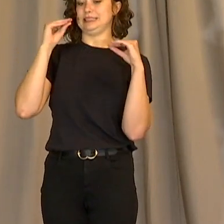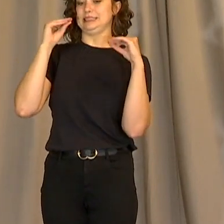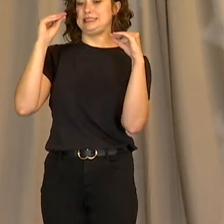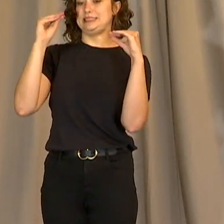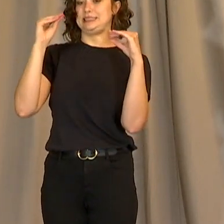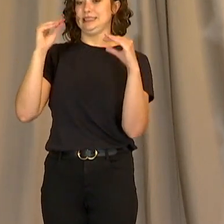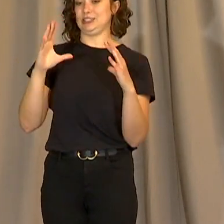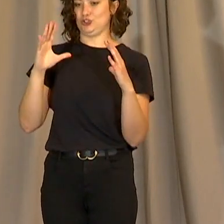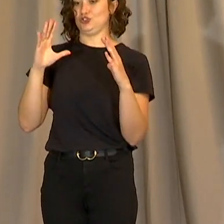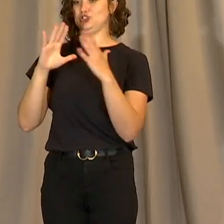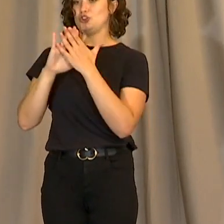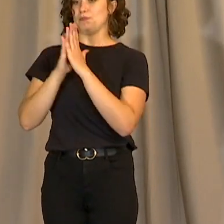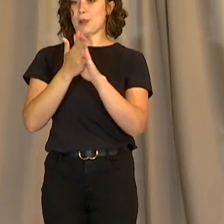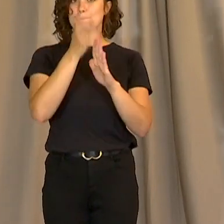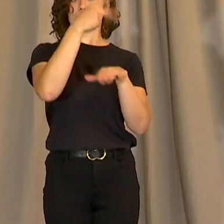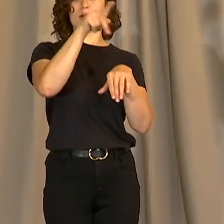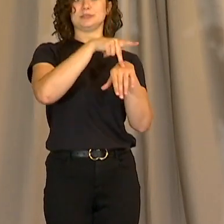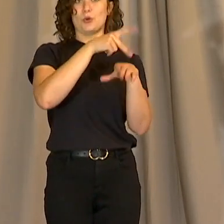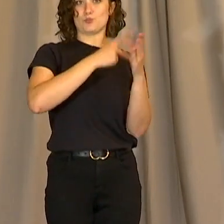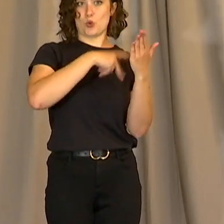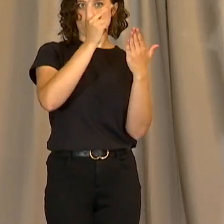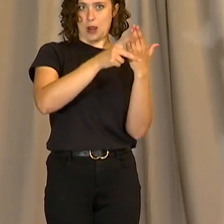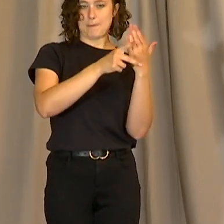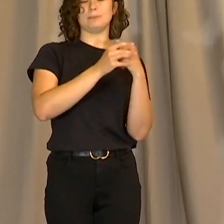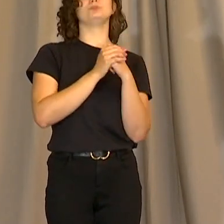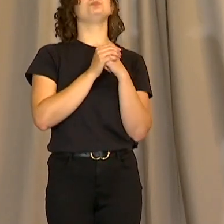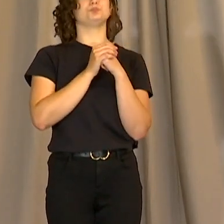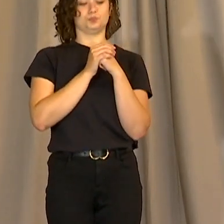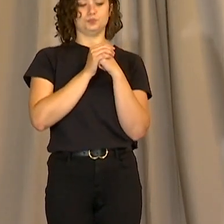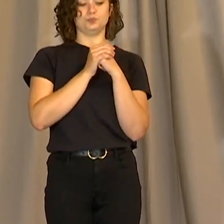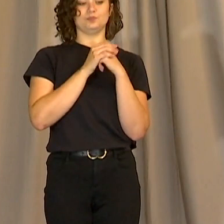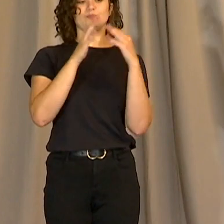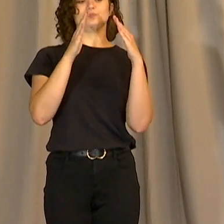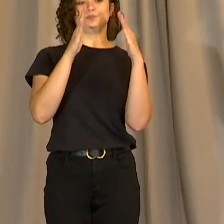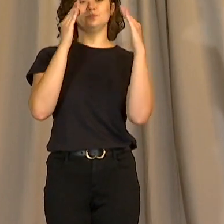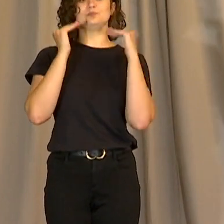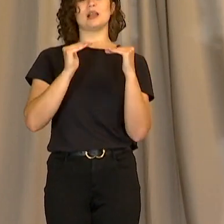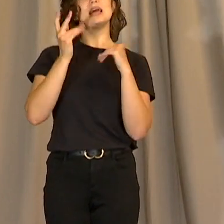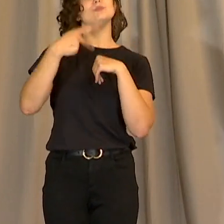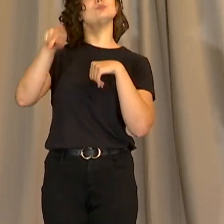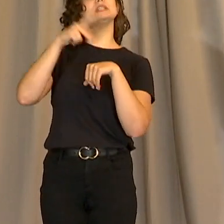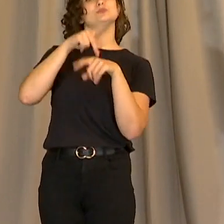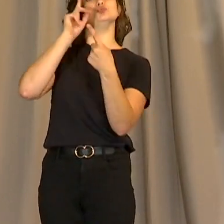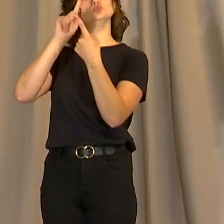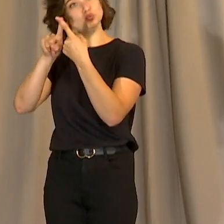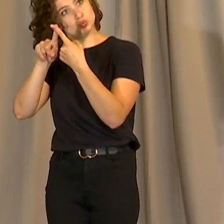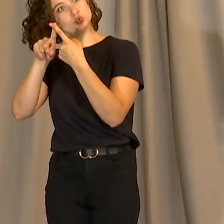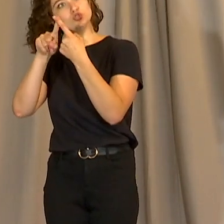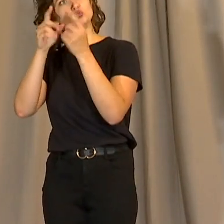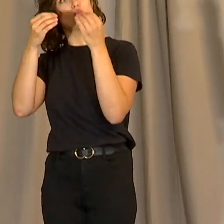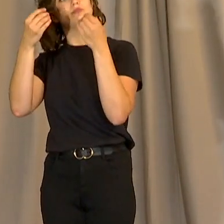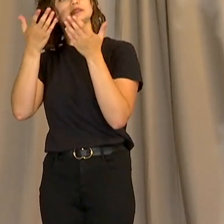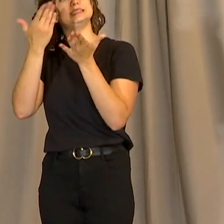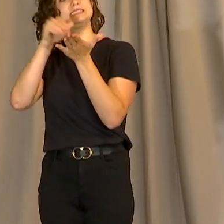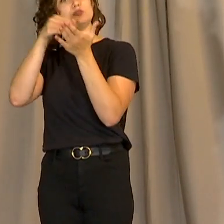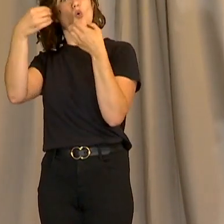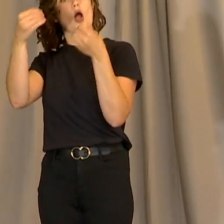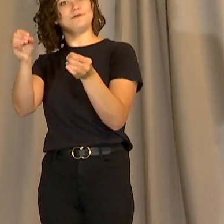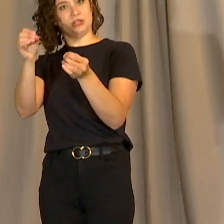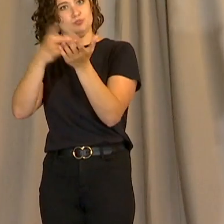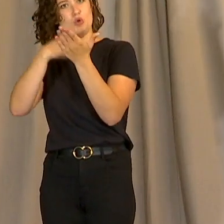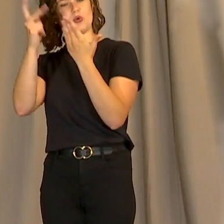teacher to principal program and a principal to central office program, $5.1 million a